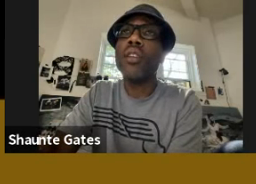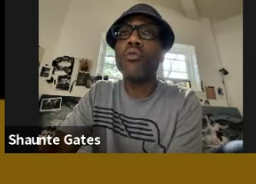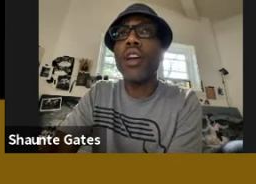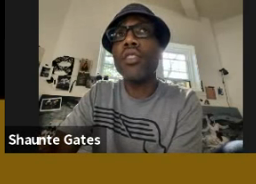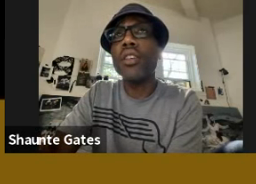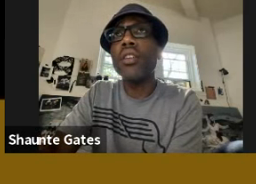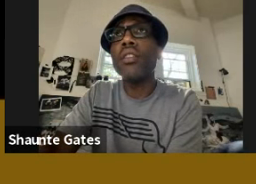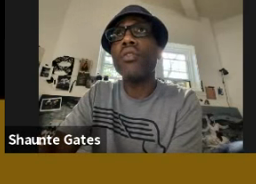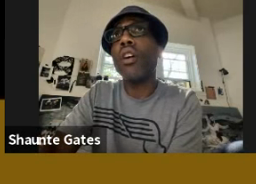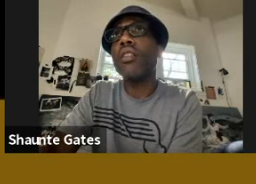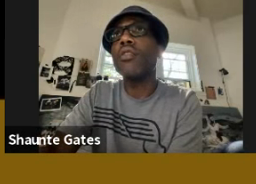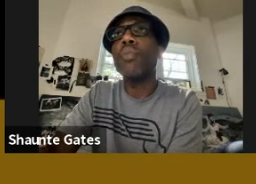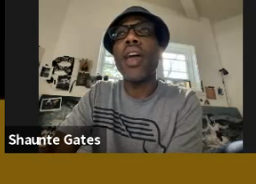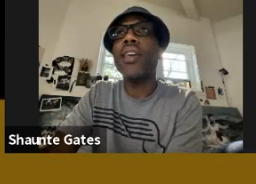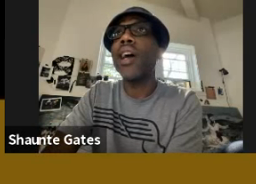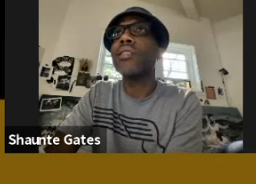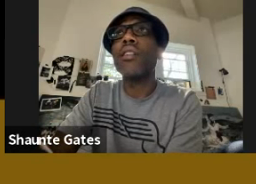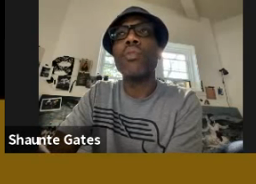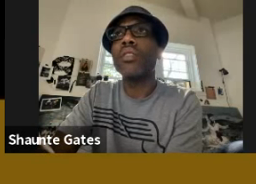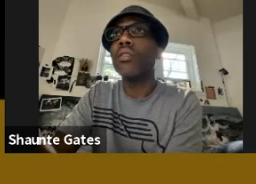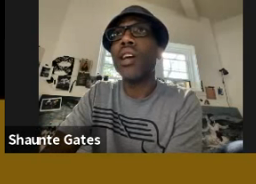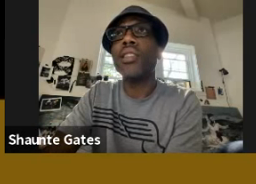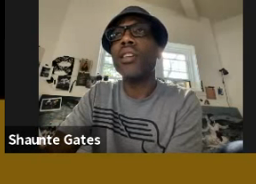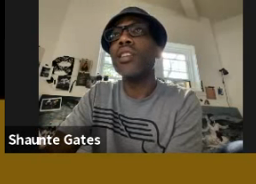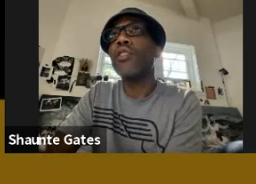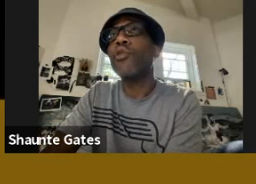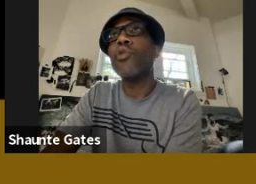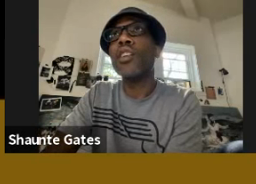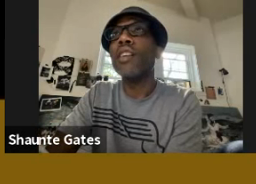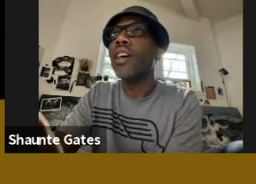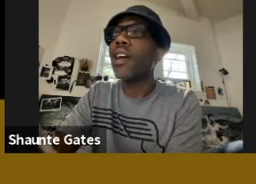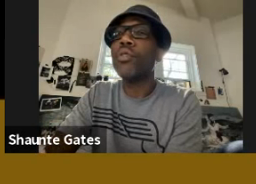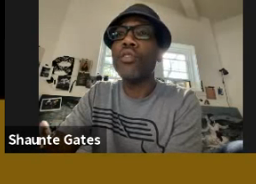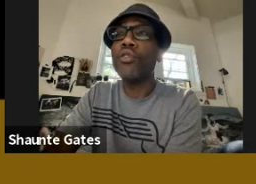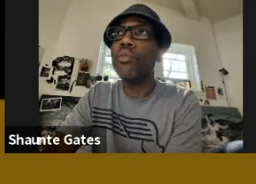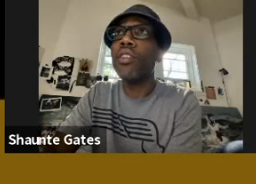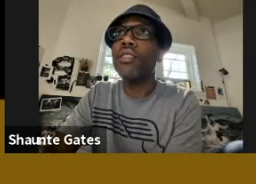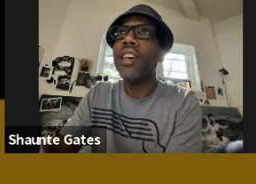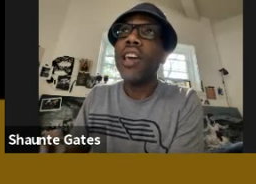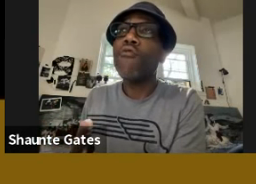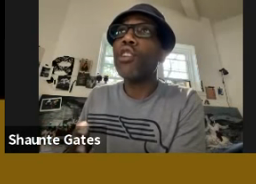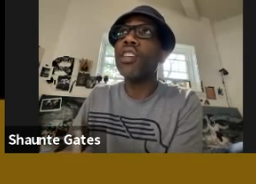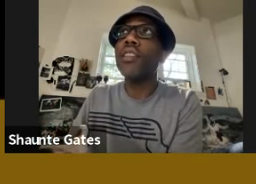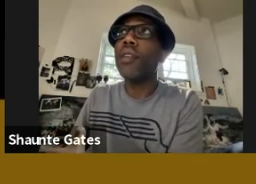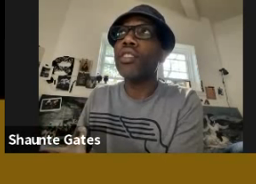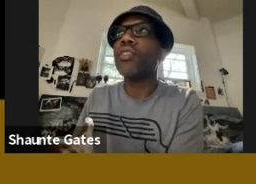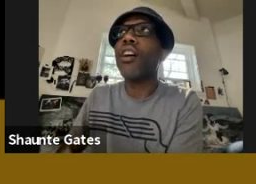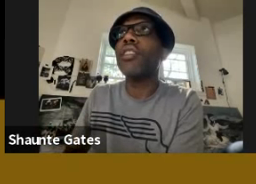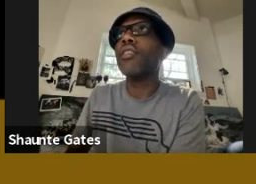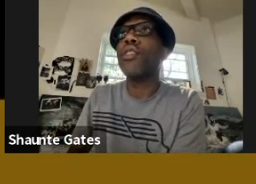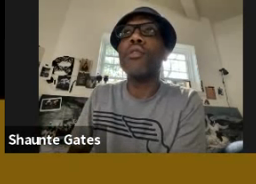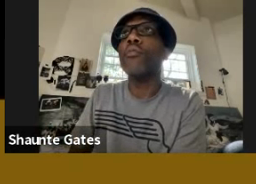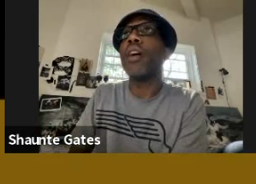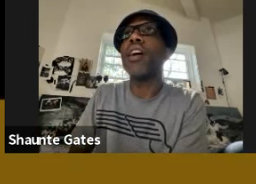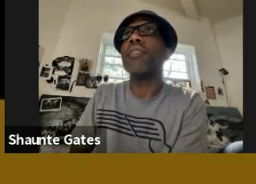Polo, whose name's Reggie, started this band. He got started, got these kids off the corner, got them some instruments, and really, and just